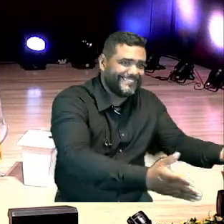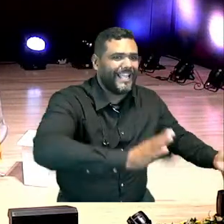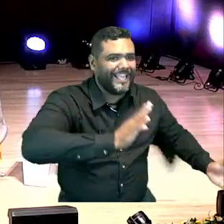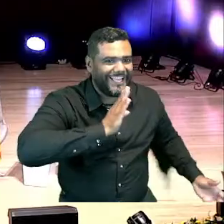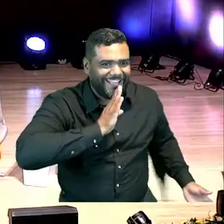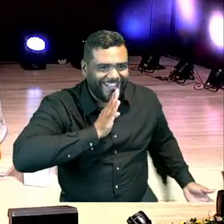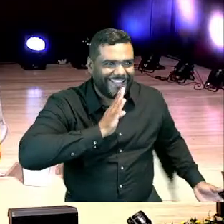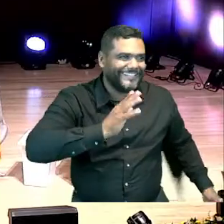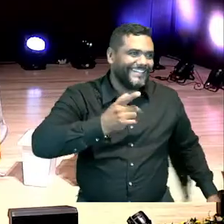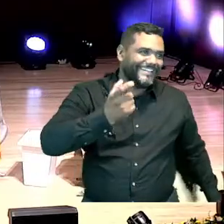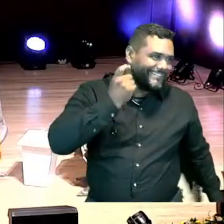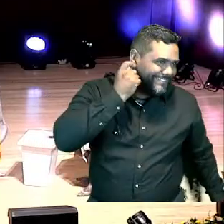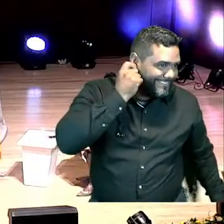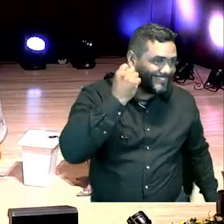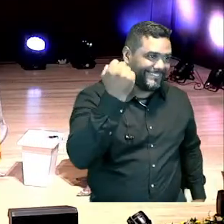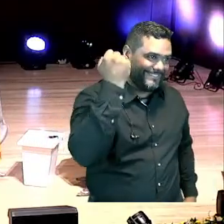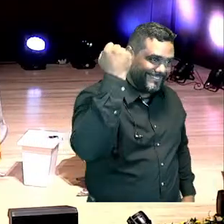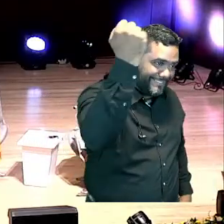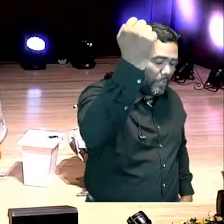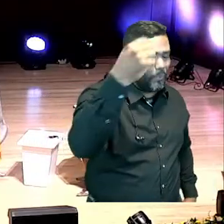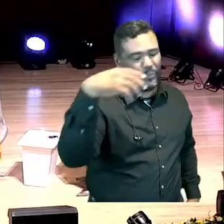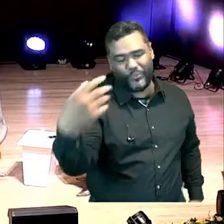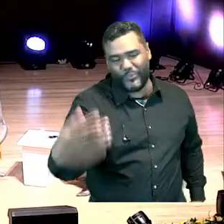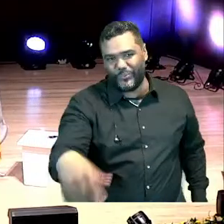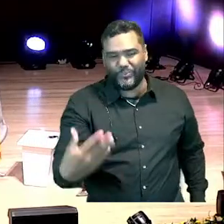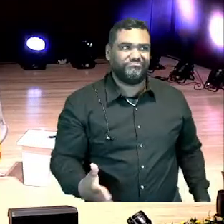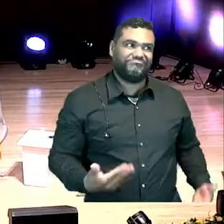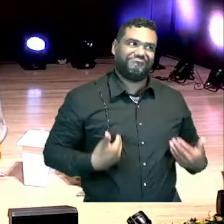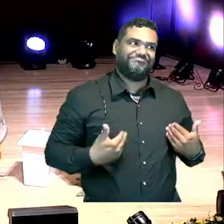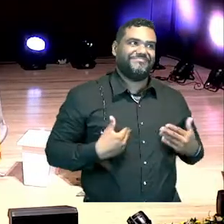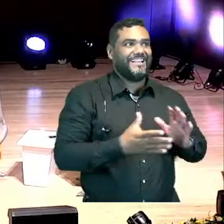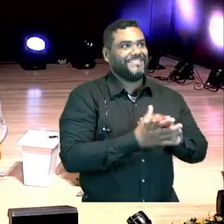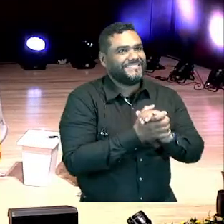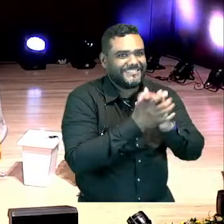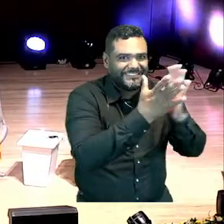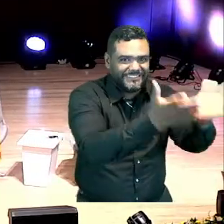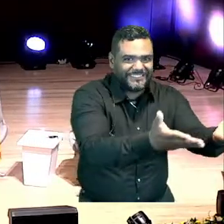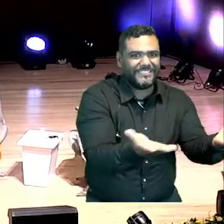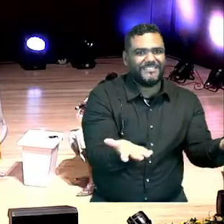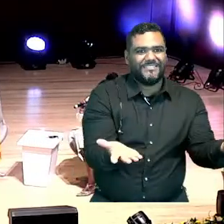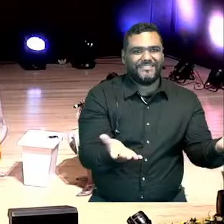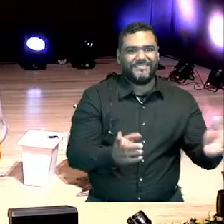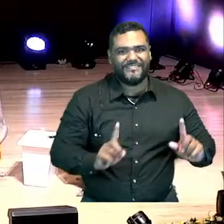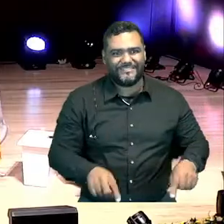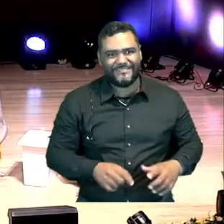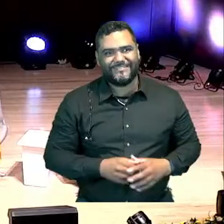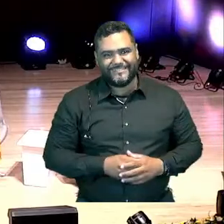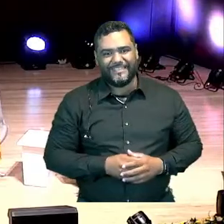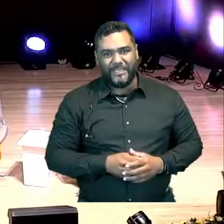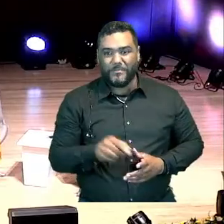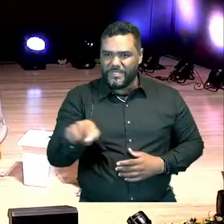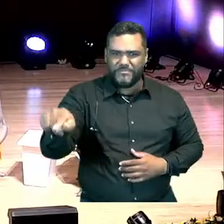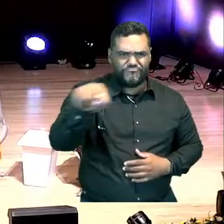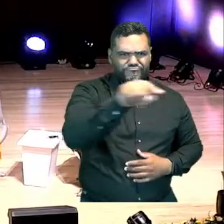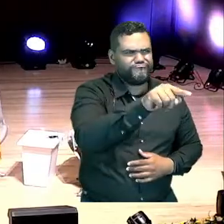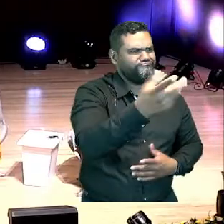and to be able to greet our Vice President Francia Marquez, Angela